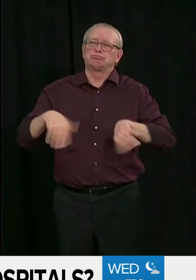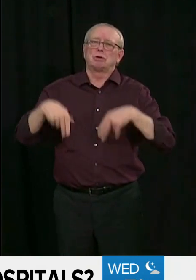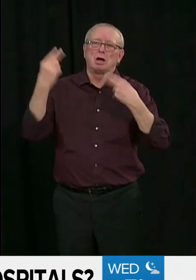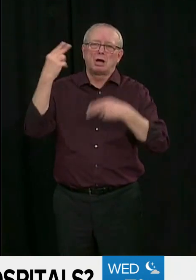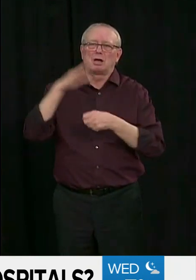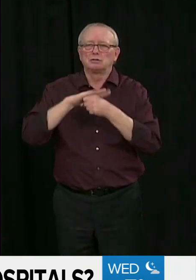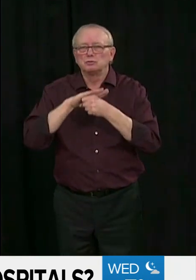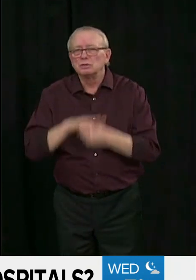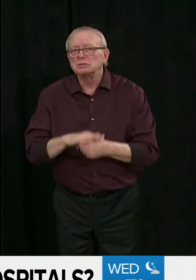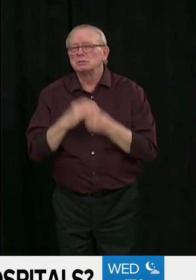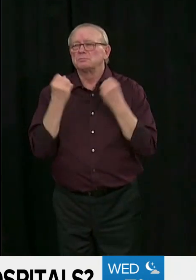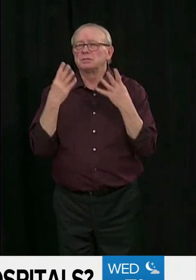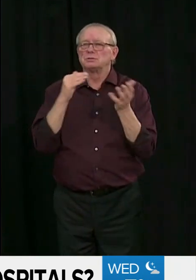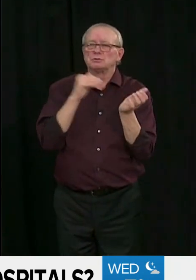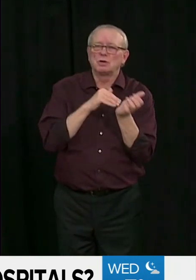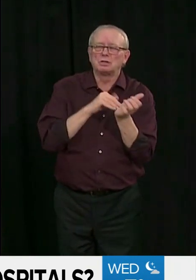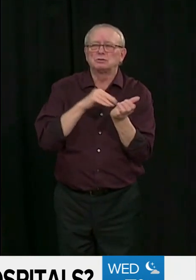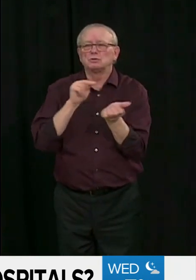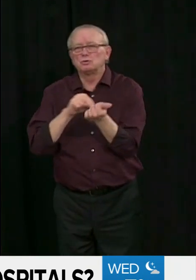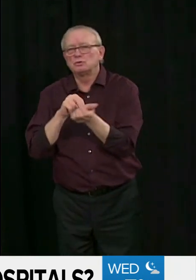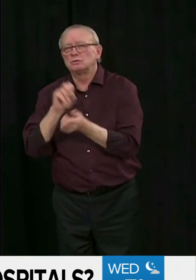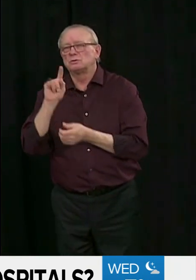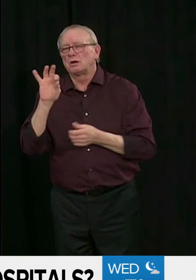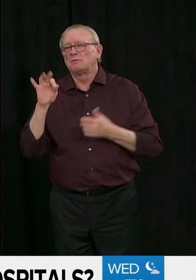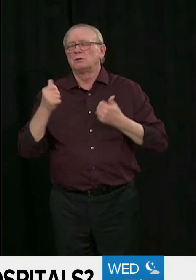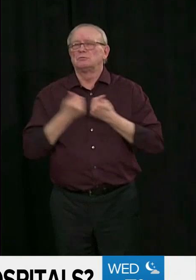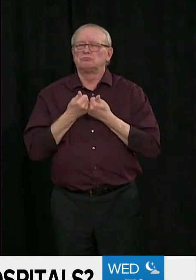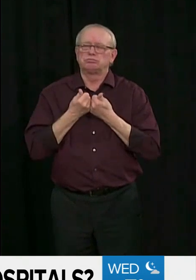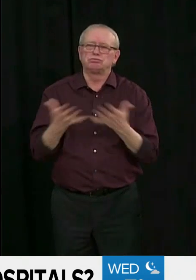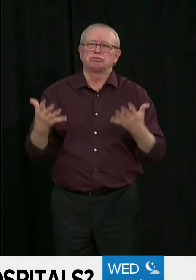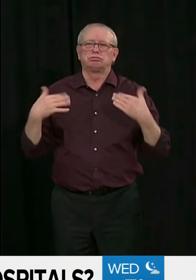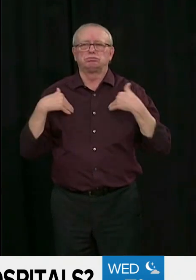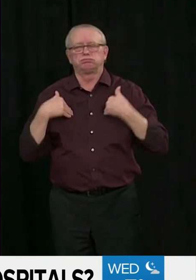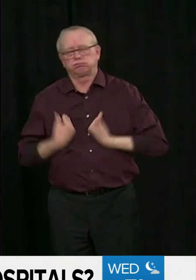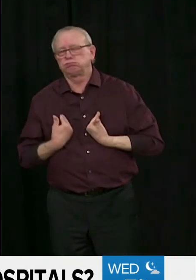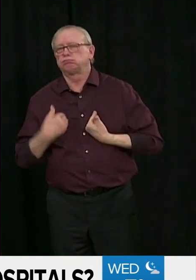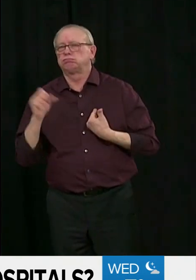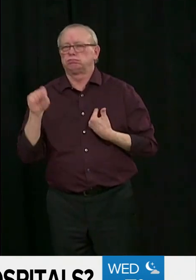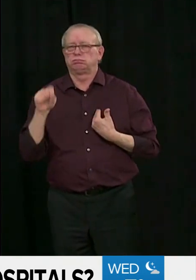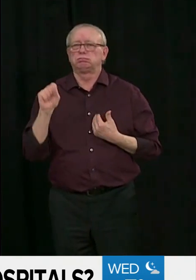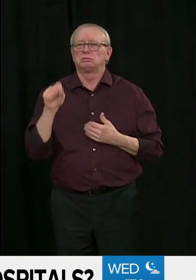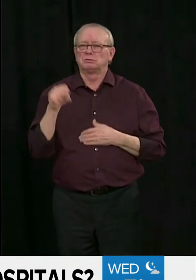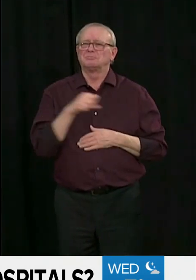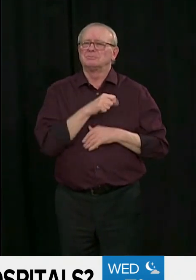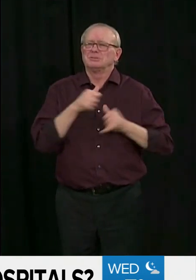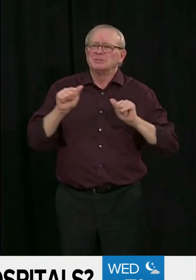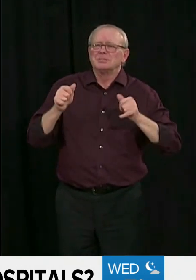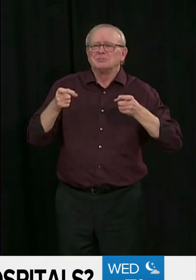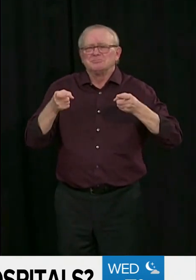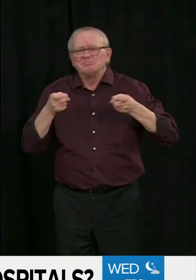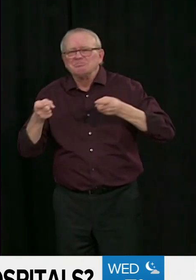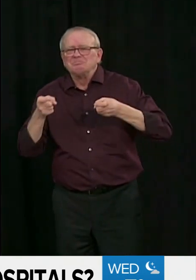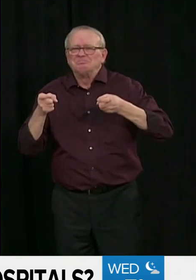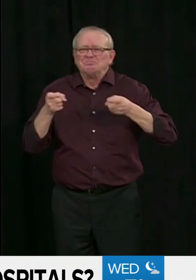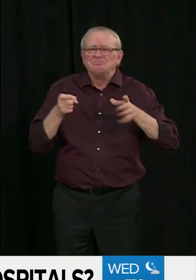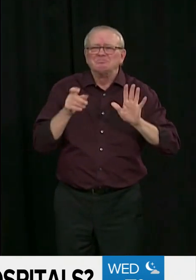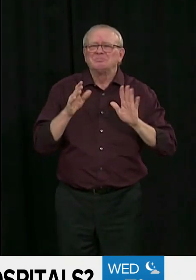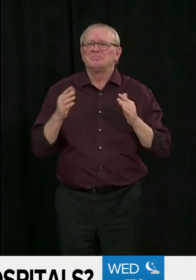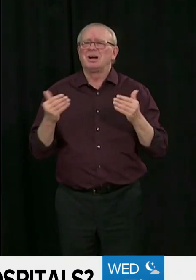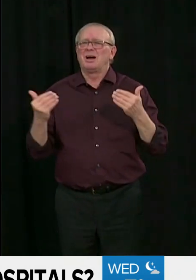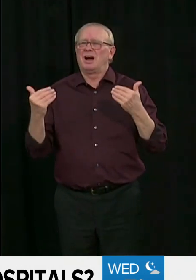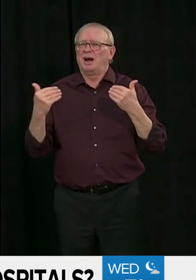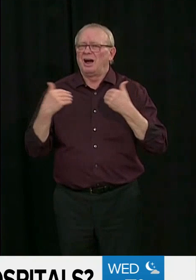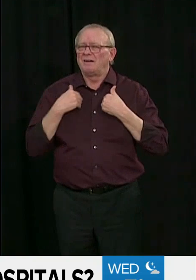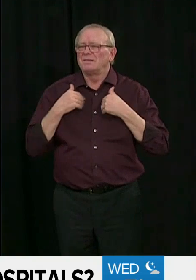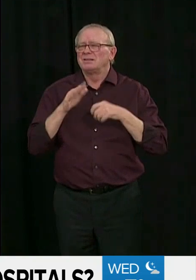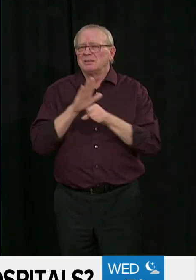can continue to create capacity as we expect. Quite bluntly, the hospitalization numbers to go up,